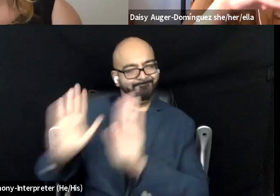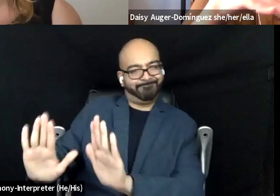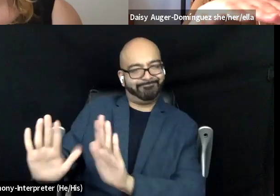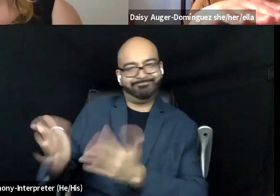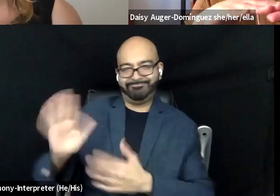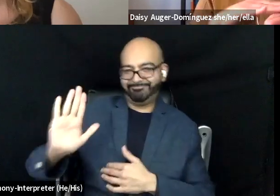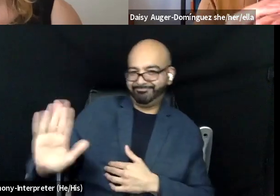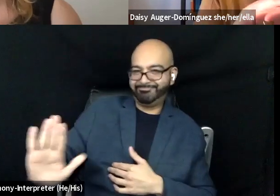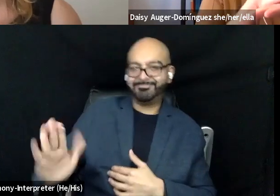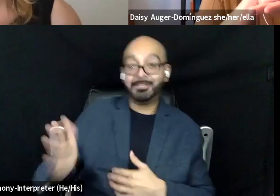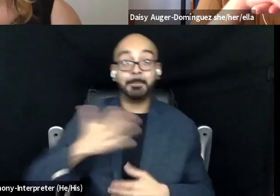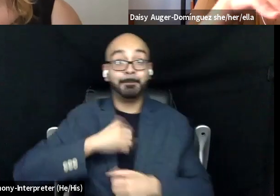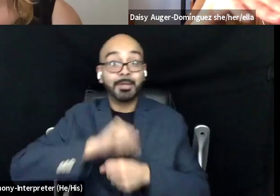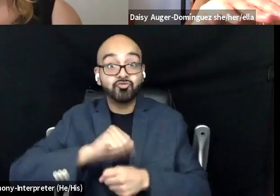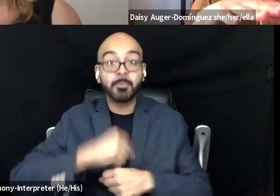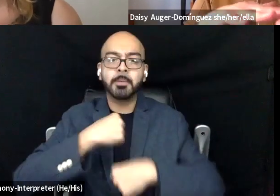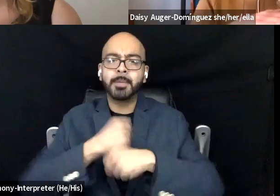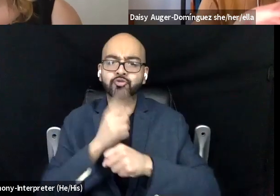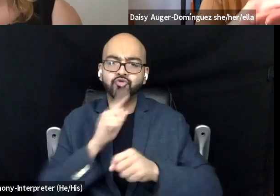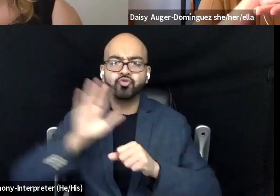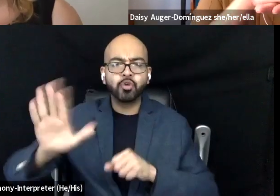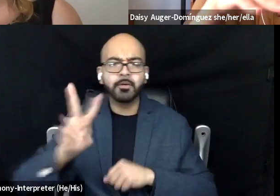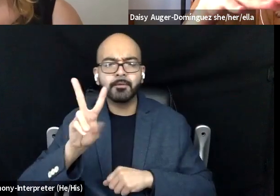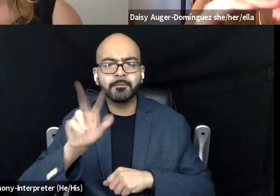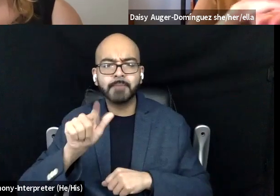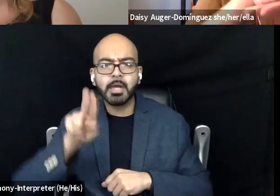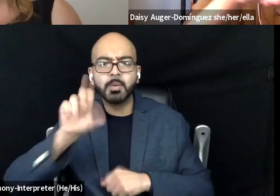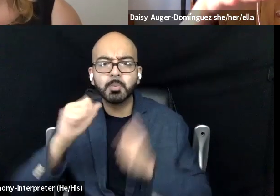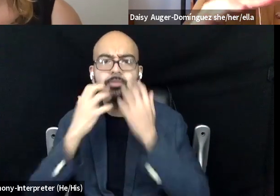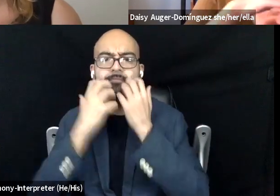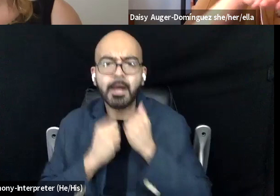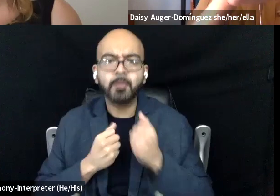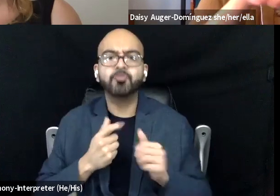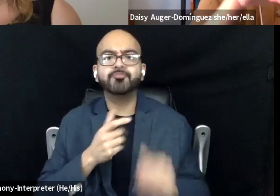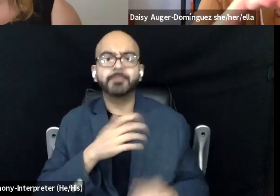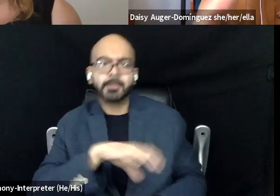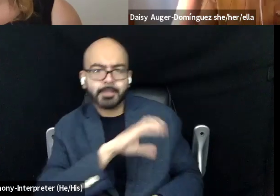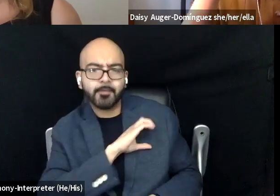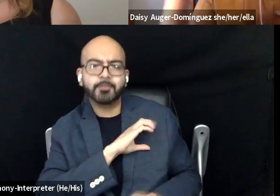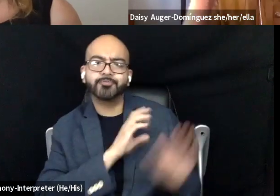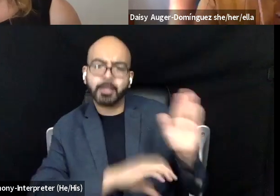clear from, on values and on character and on morals.